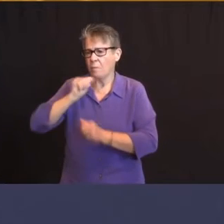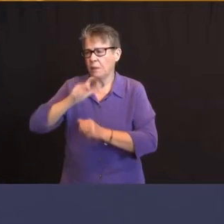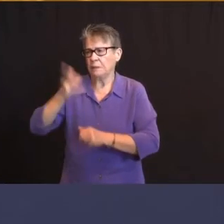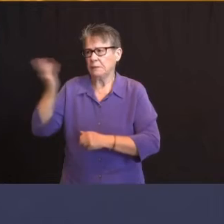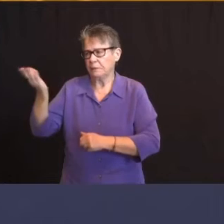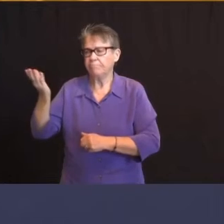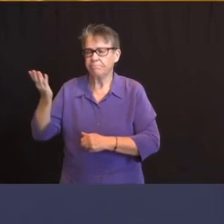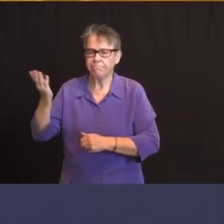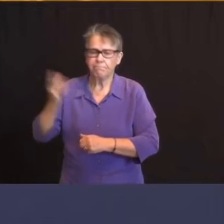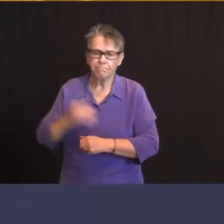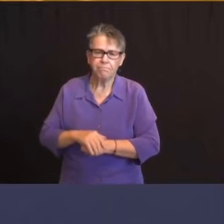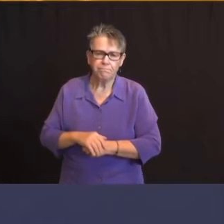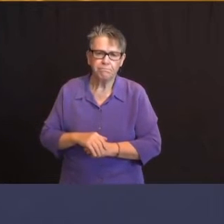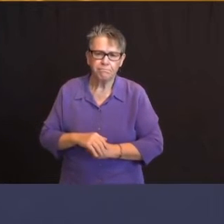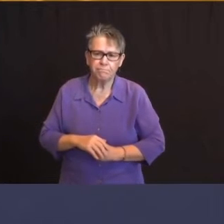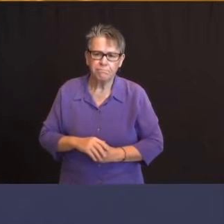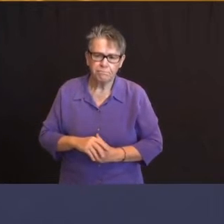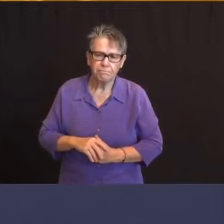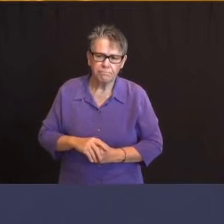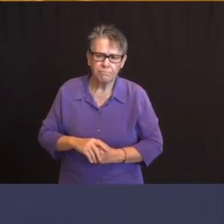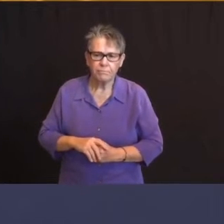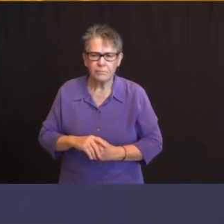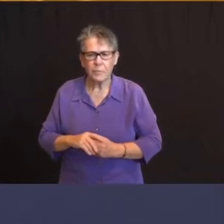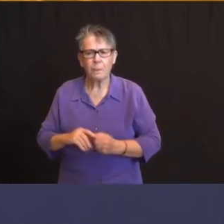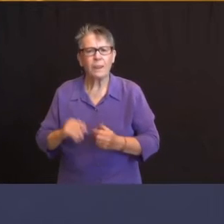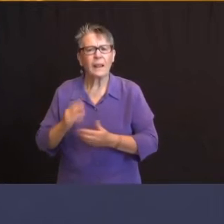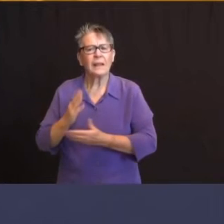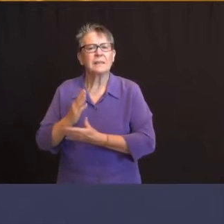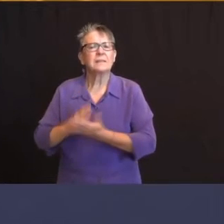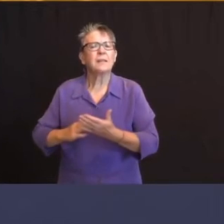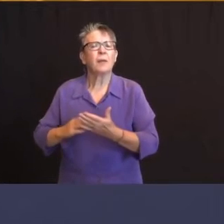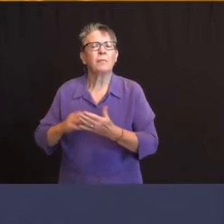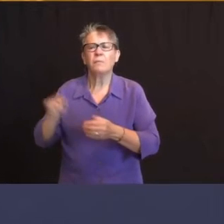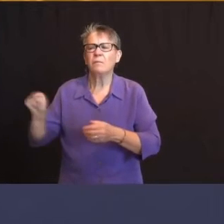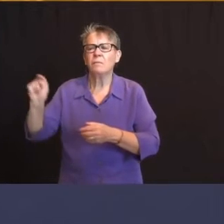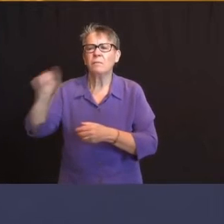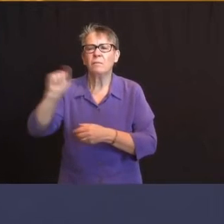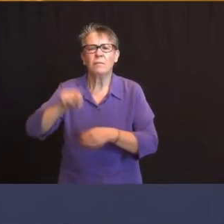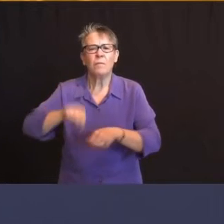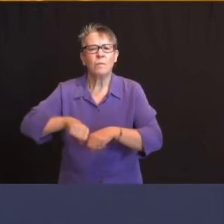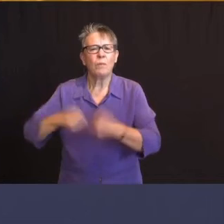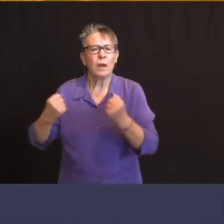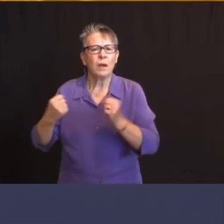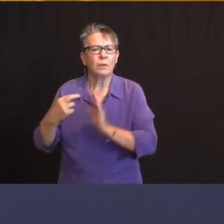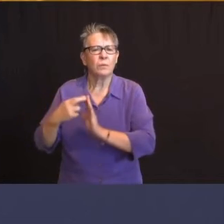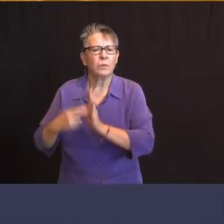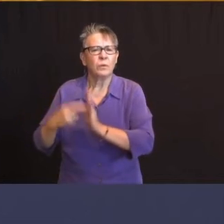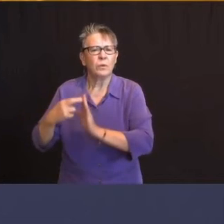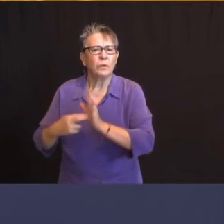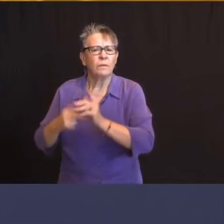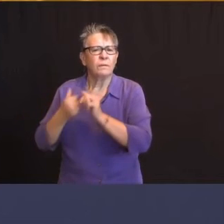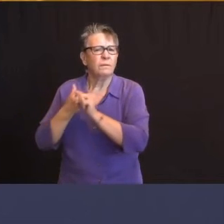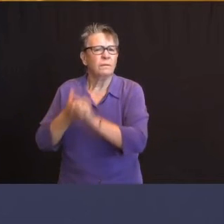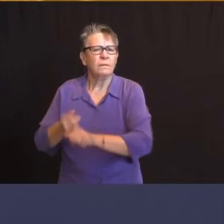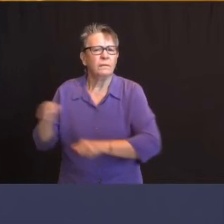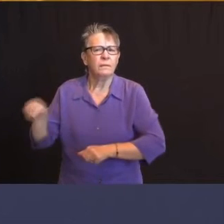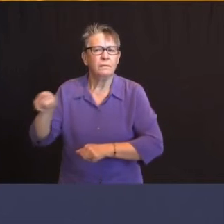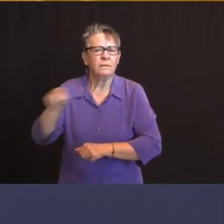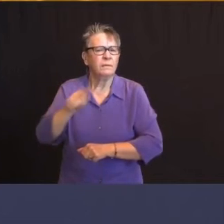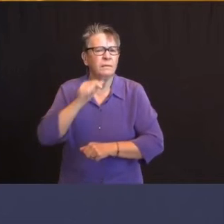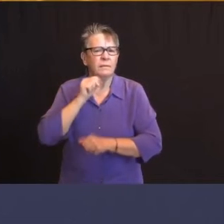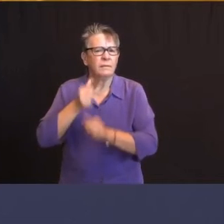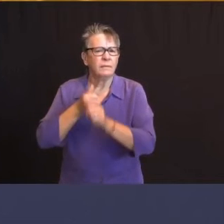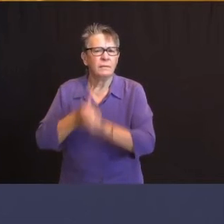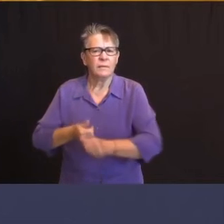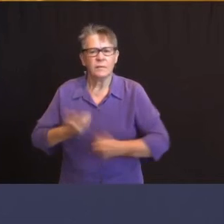compliance activity over the weekend for those. We got through the weather reasonably, Friday night